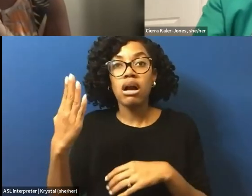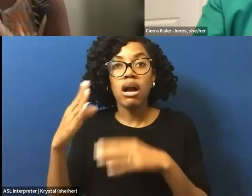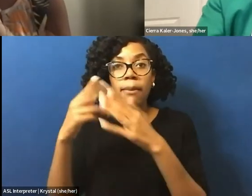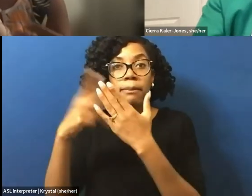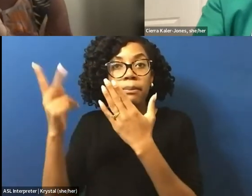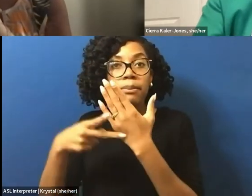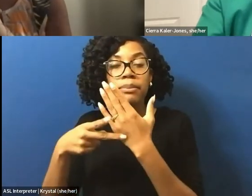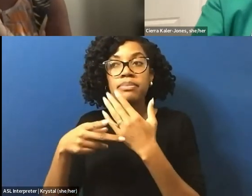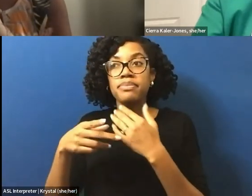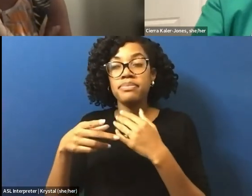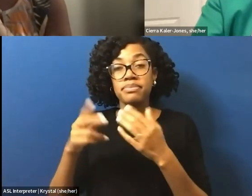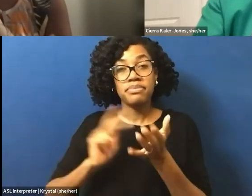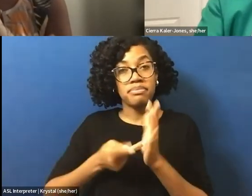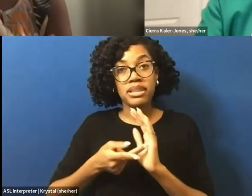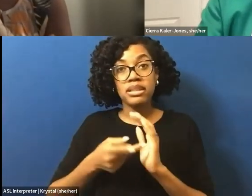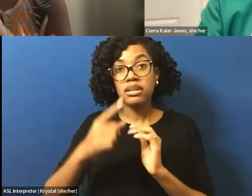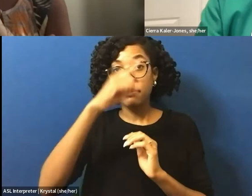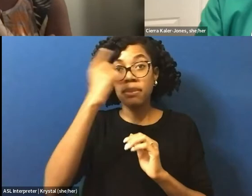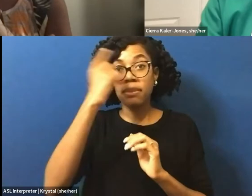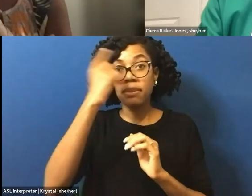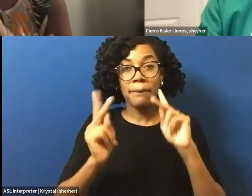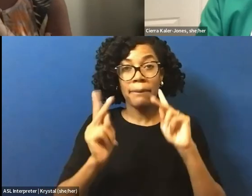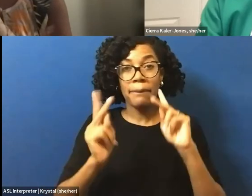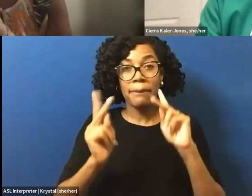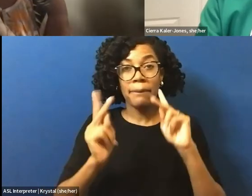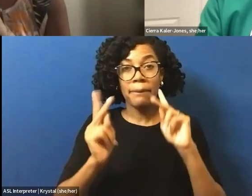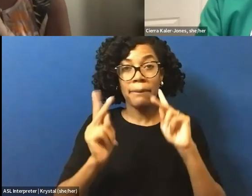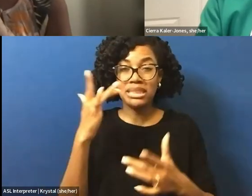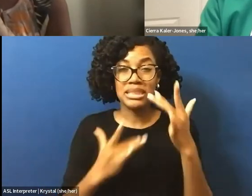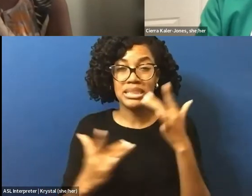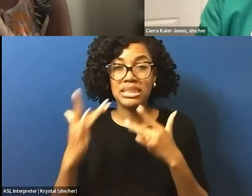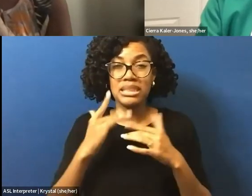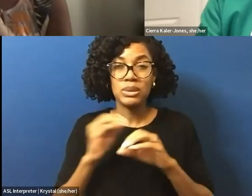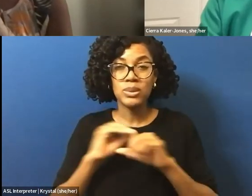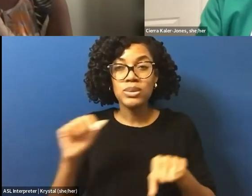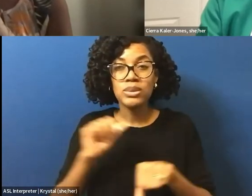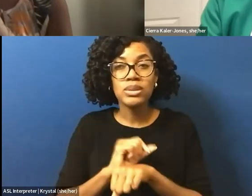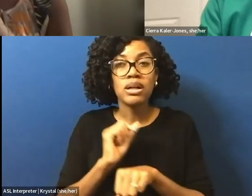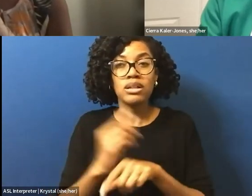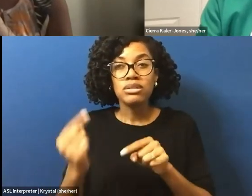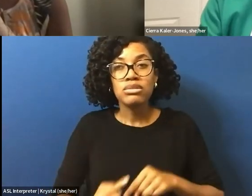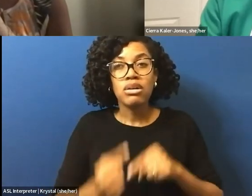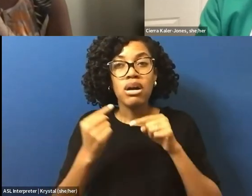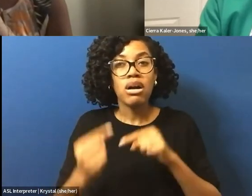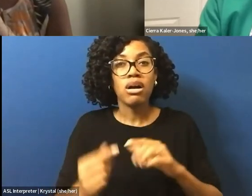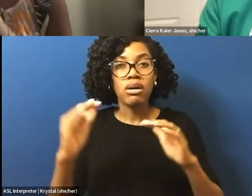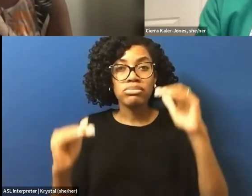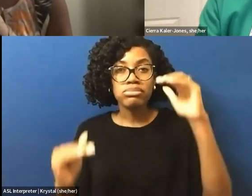between Black people and white people after years of injustice, right? And then you might think of reparations as,